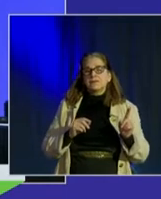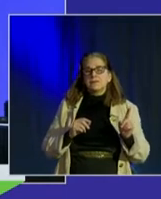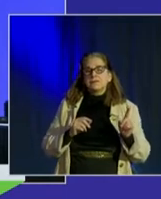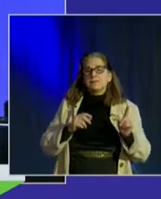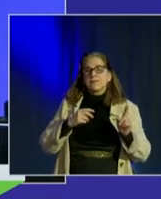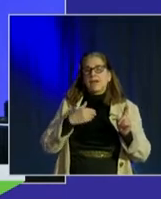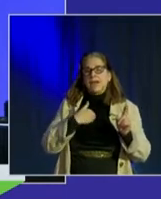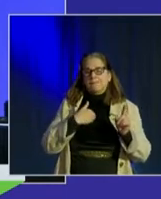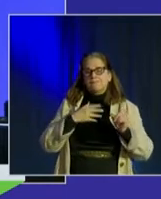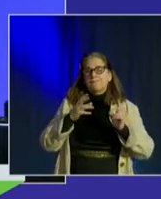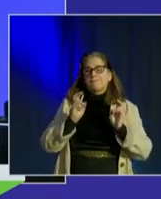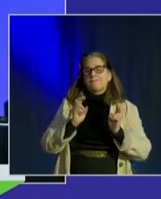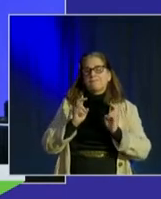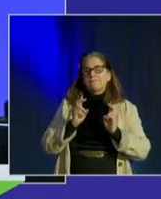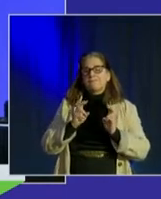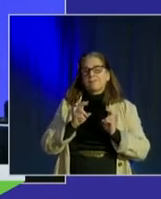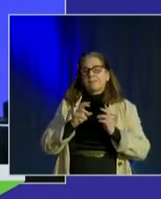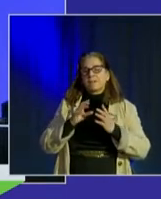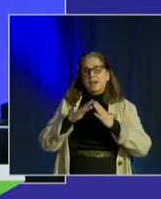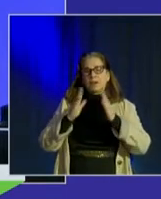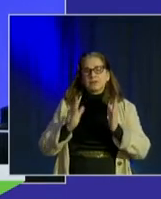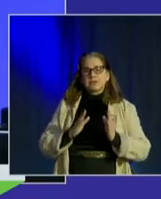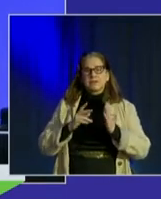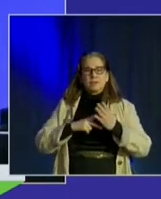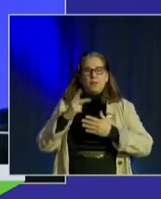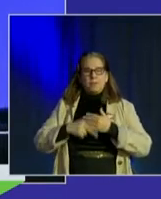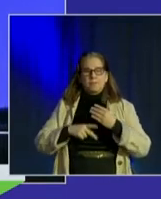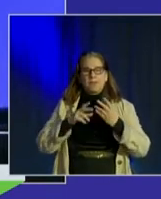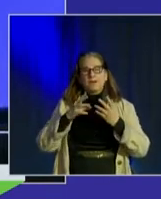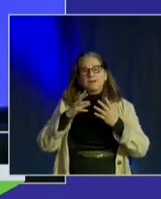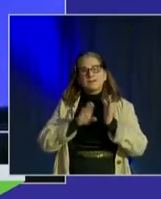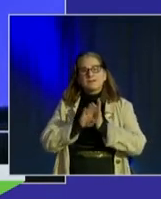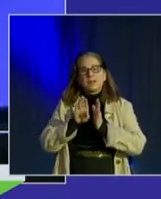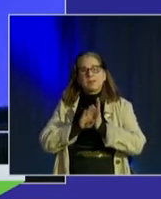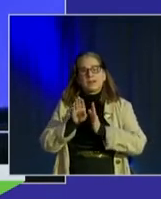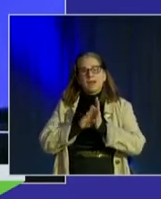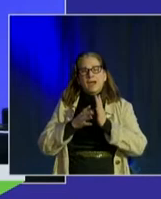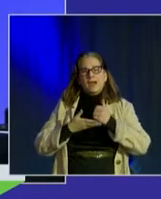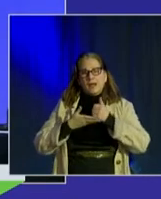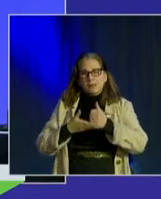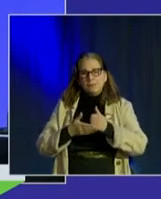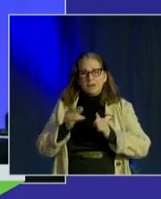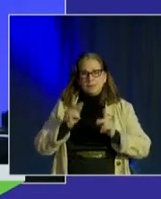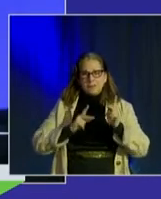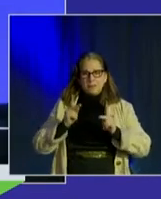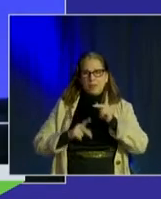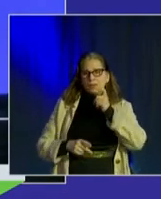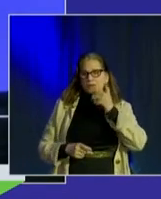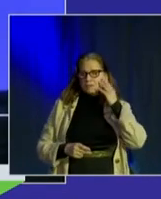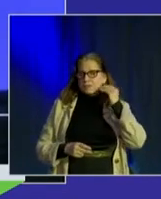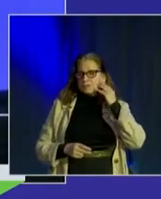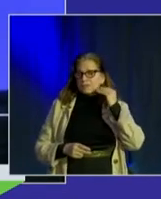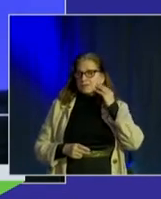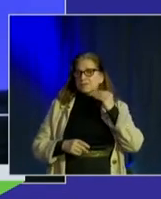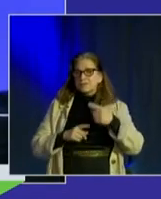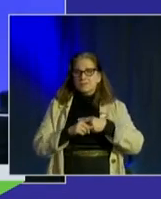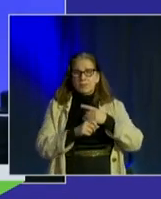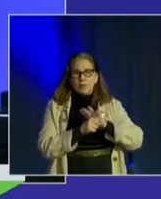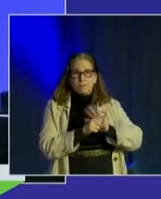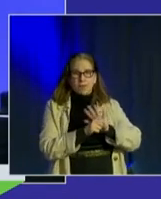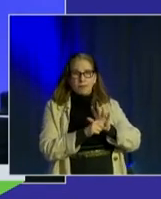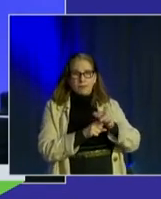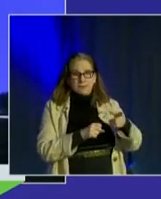to help those who were impacted by the pandemic, like our caller. And then also there's another program that is a program